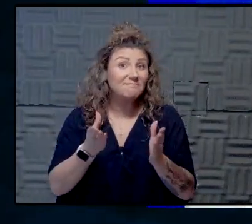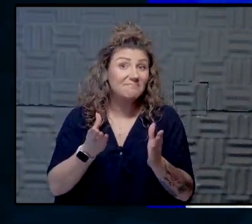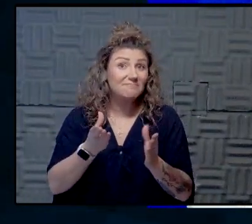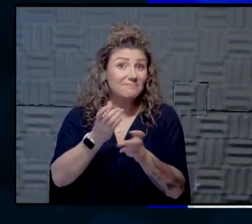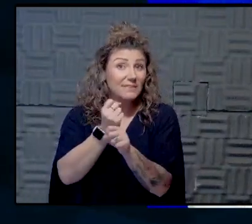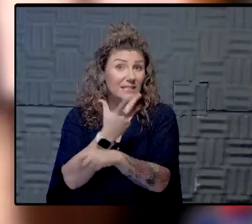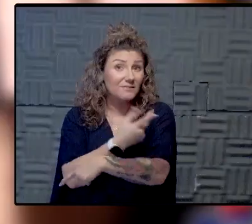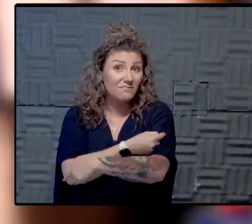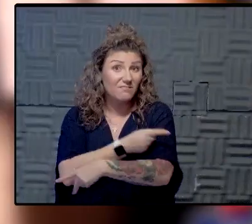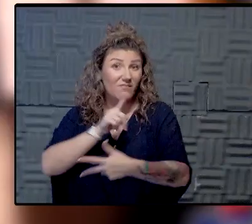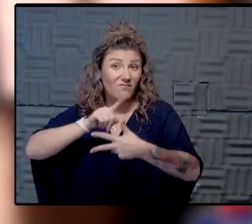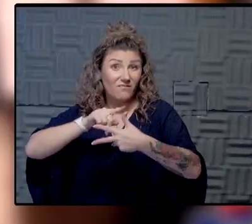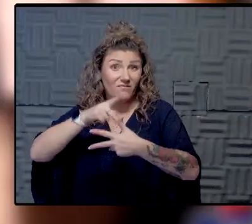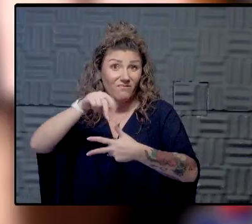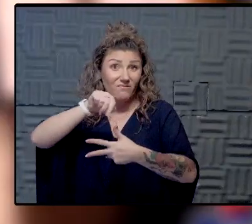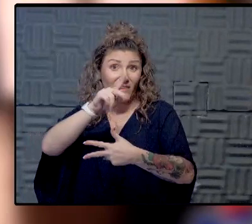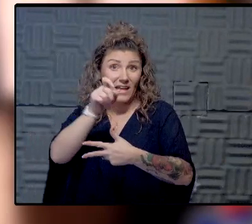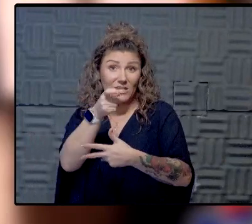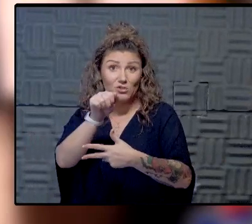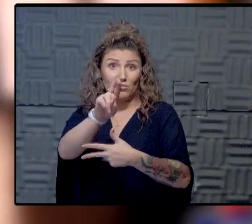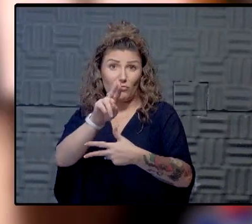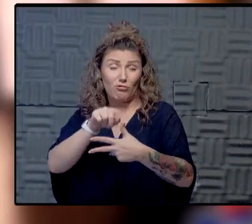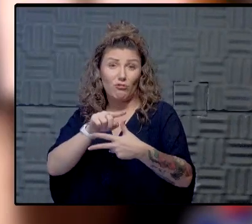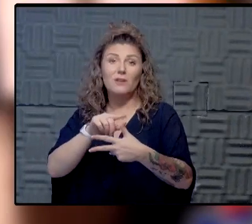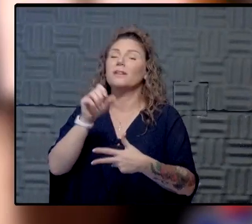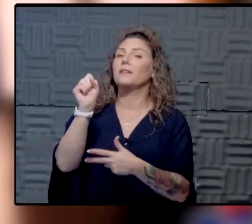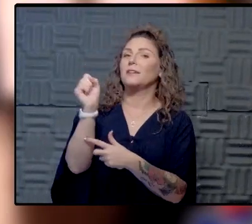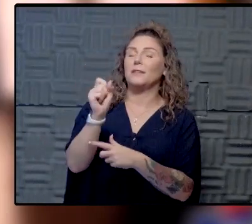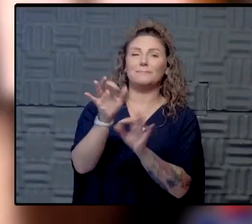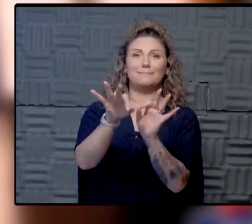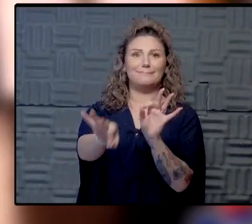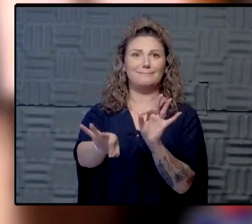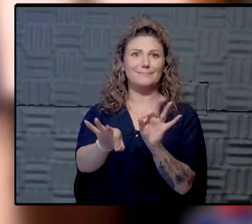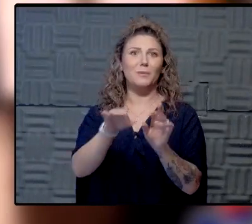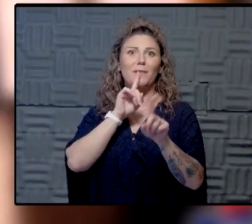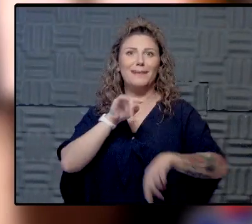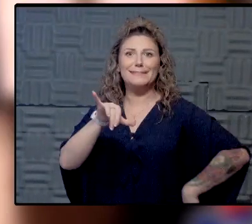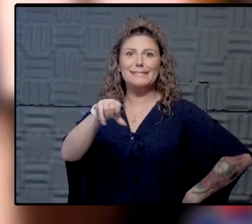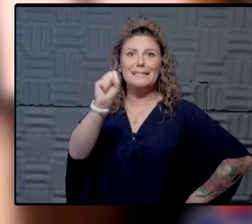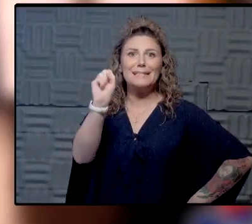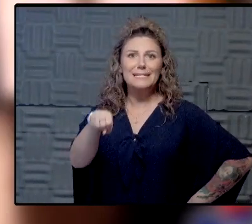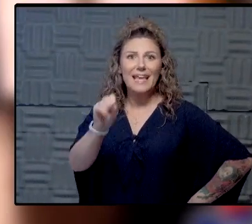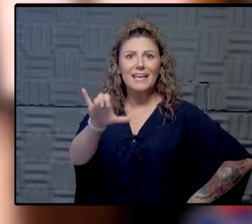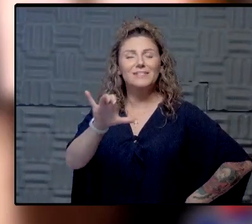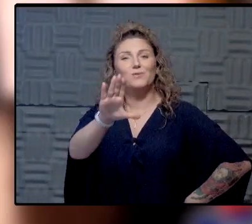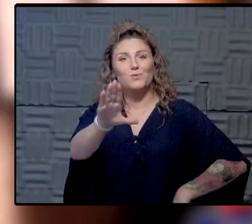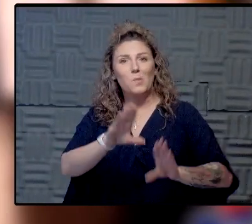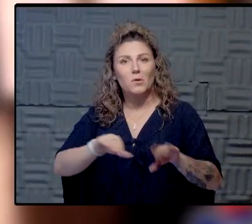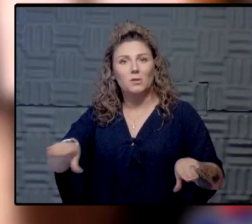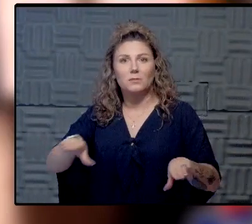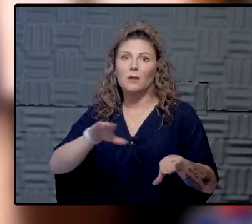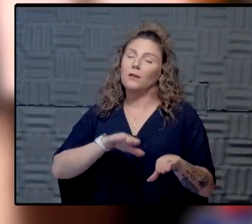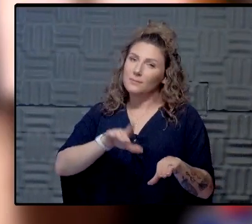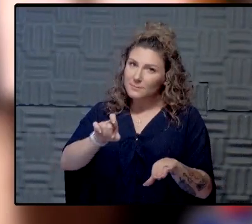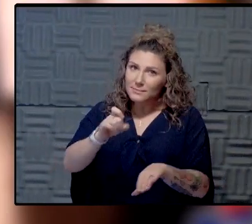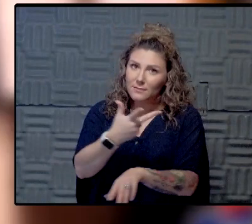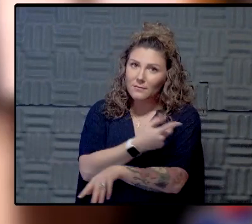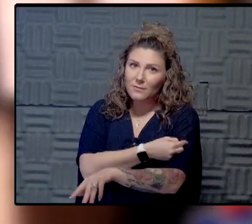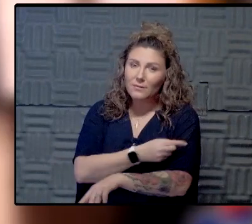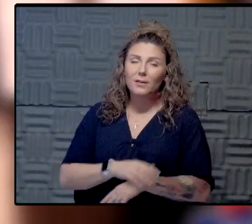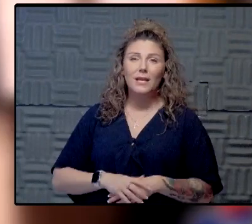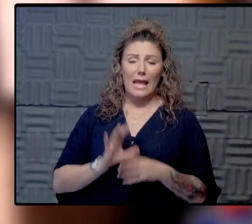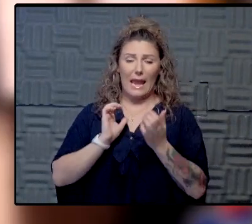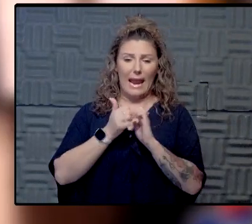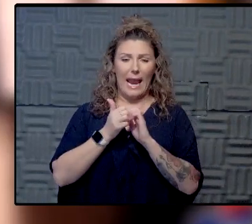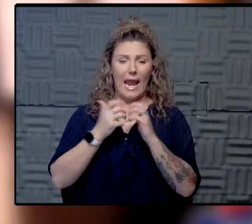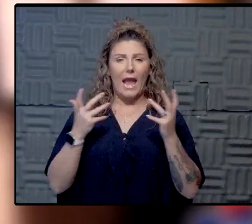get that? Yes, there's a really simple answer to this one. Yes, get your child vaccinated. This is again one of the